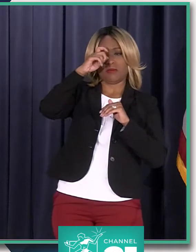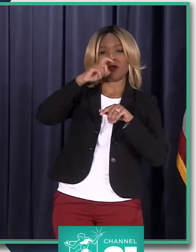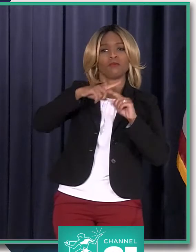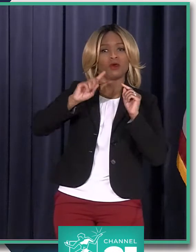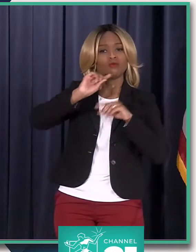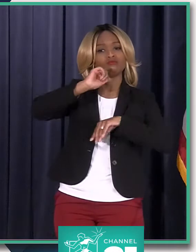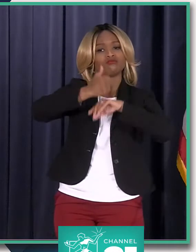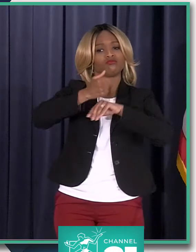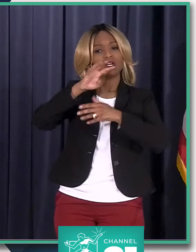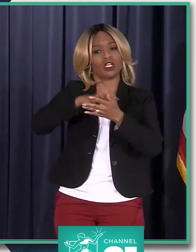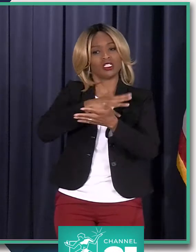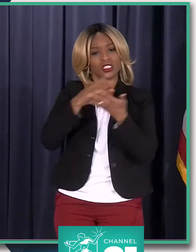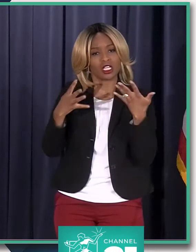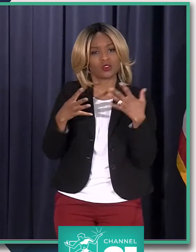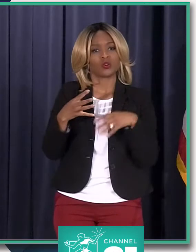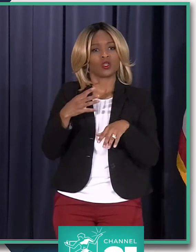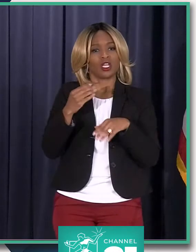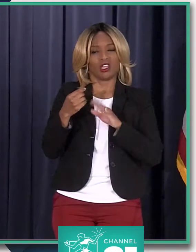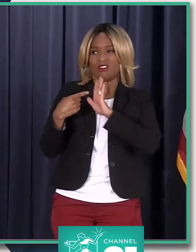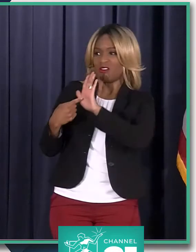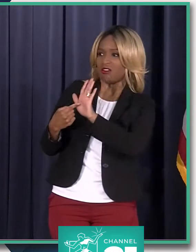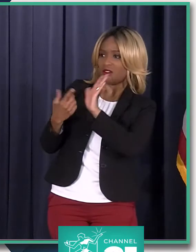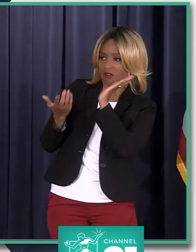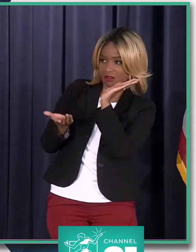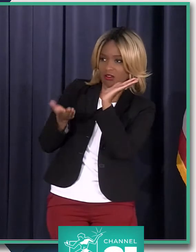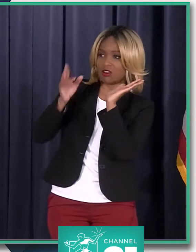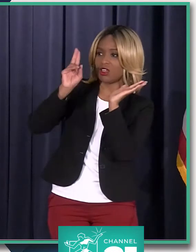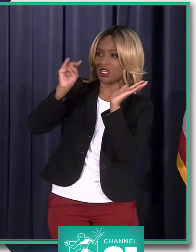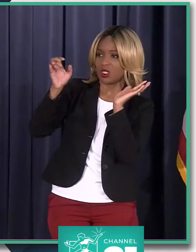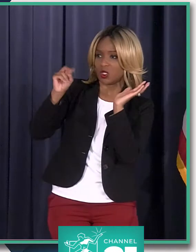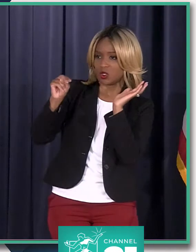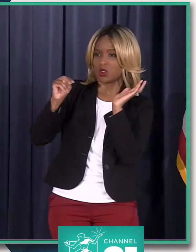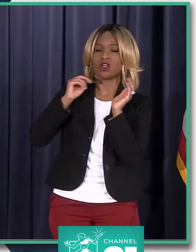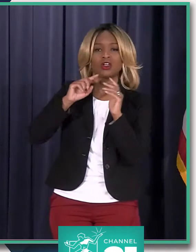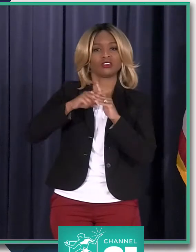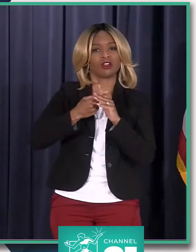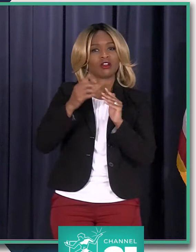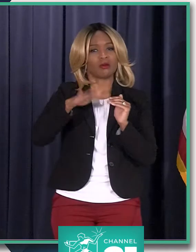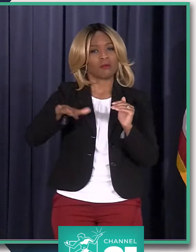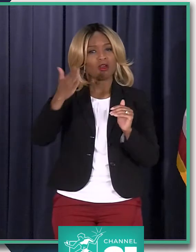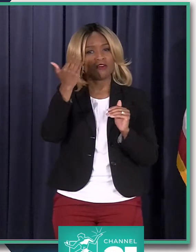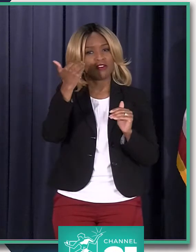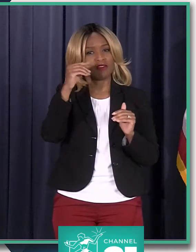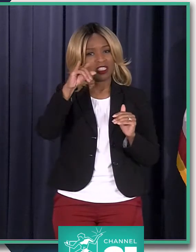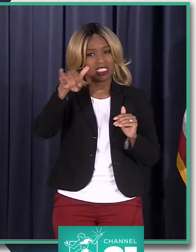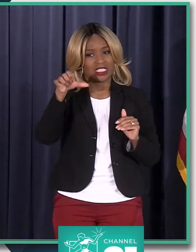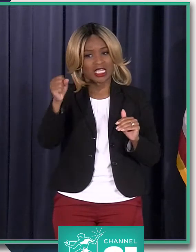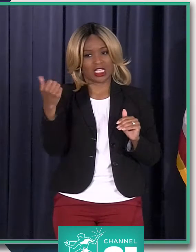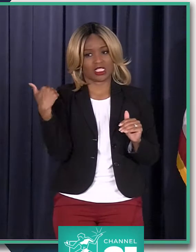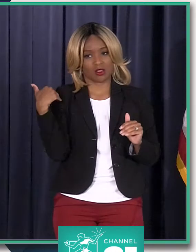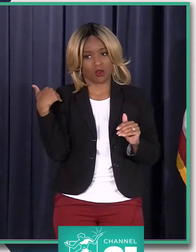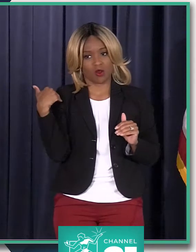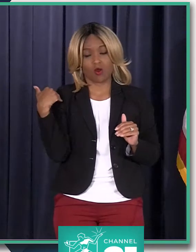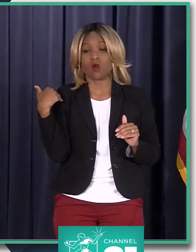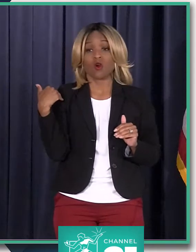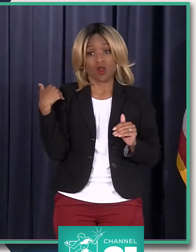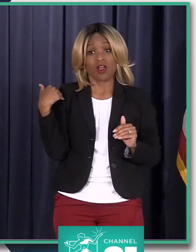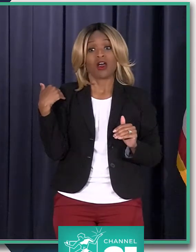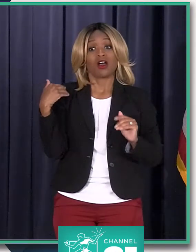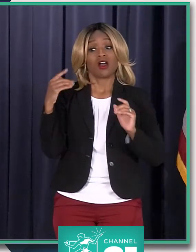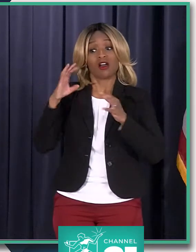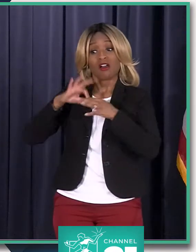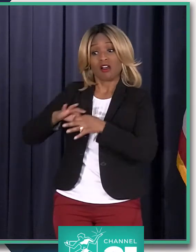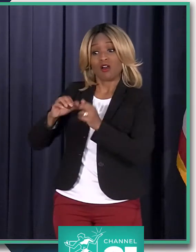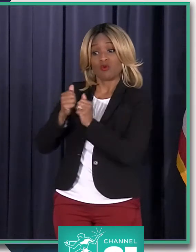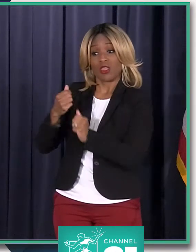schedule together and we showed the union. And we started about 15 days ago. And I will tell you, from a complaint standpoint, our